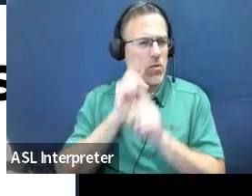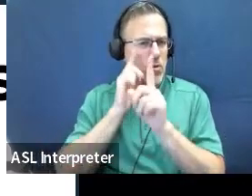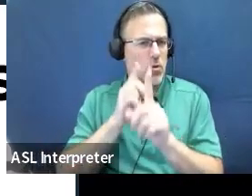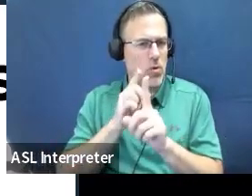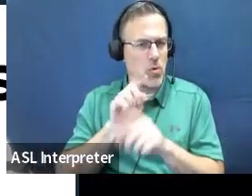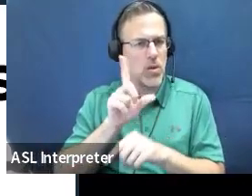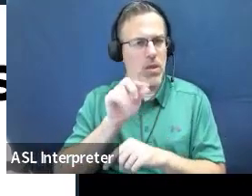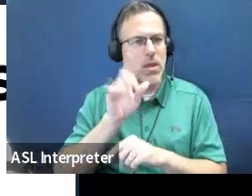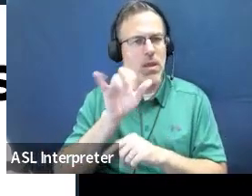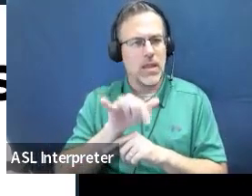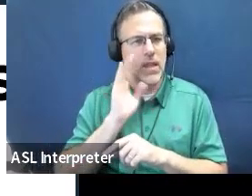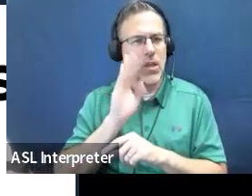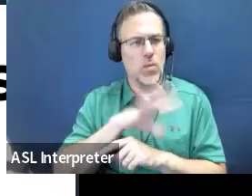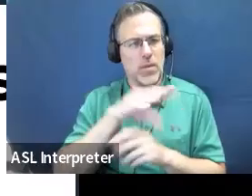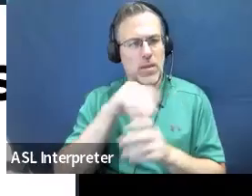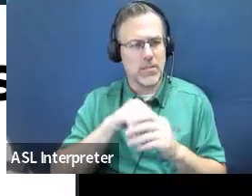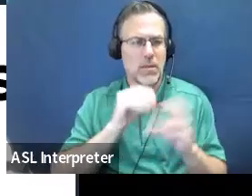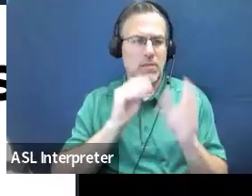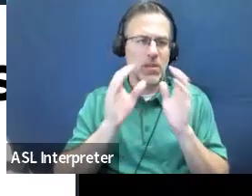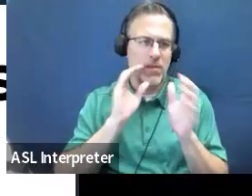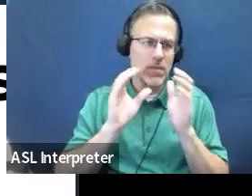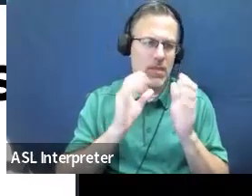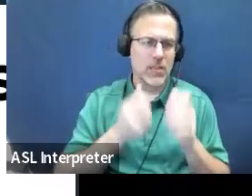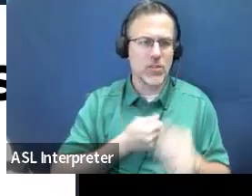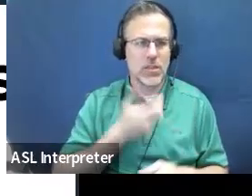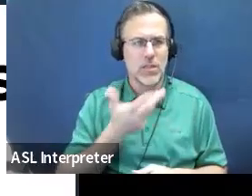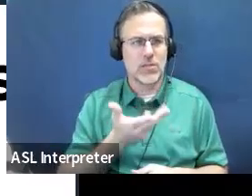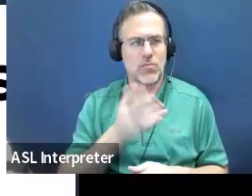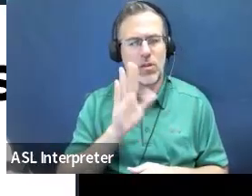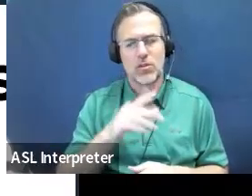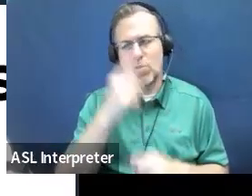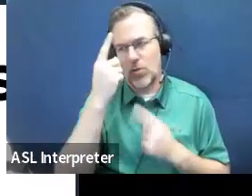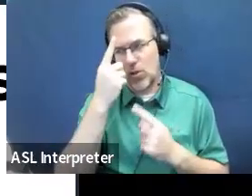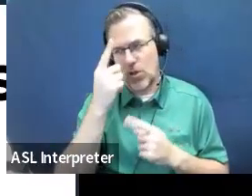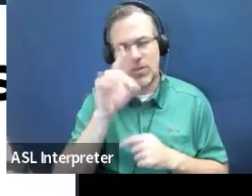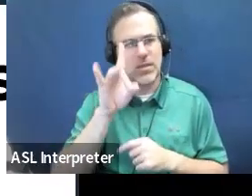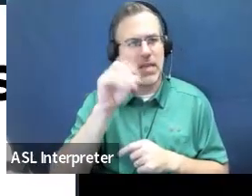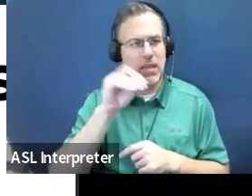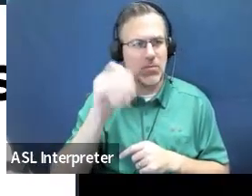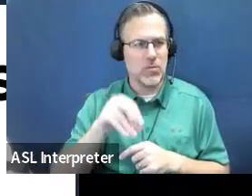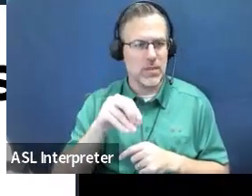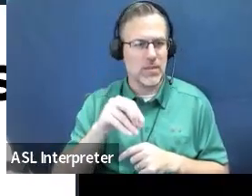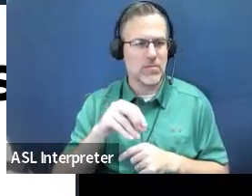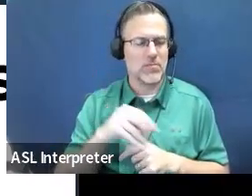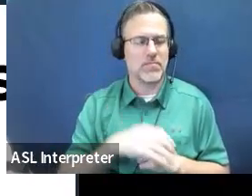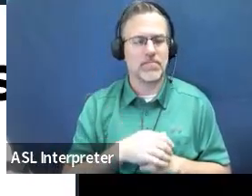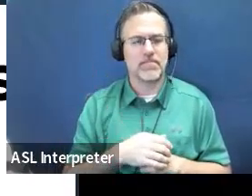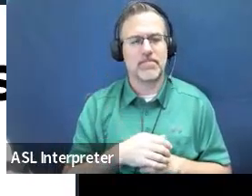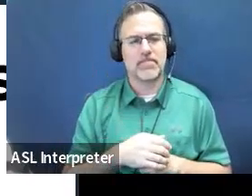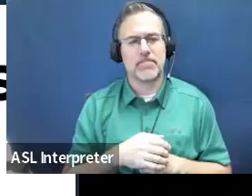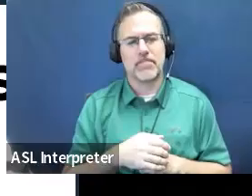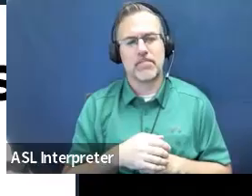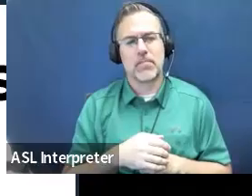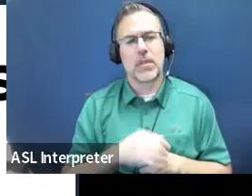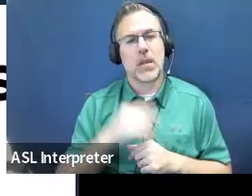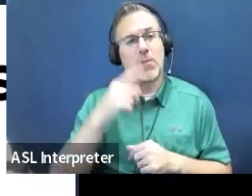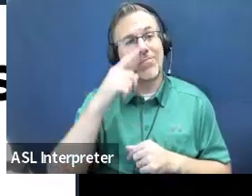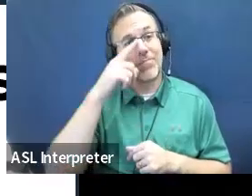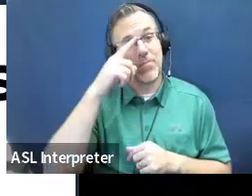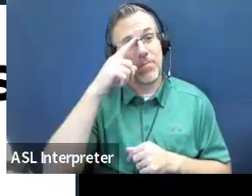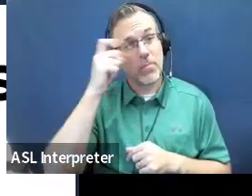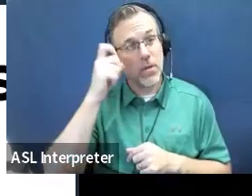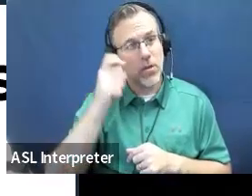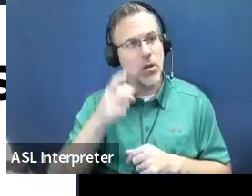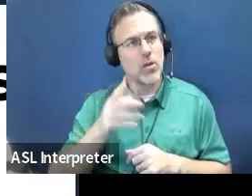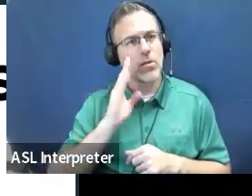to participate in conversations and express her own thoughts in 8 out of 10 opportunities. So because she is going to take the alternate,